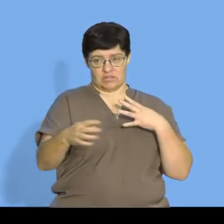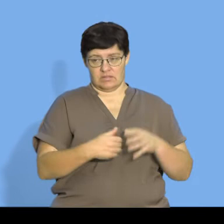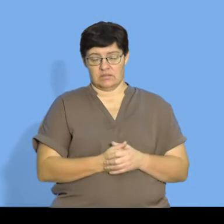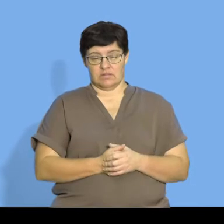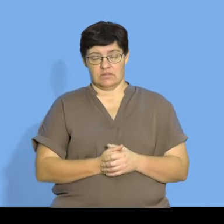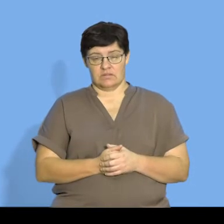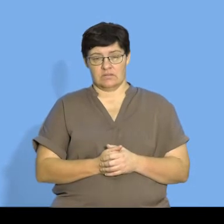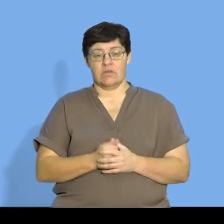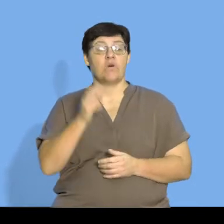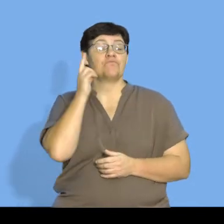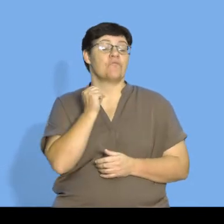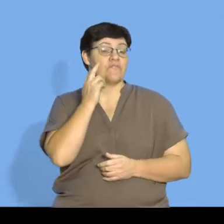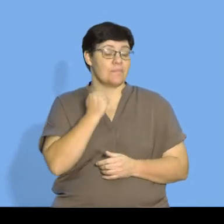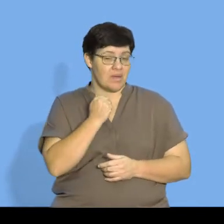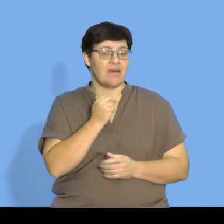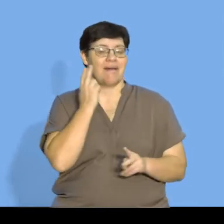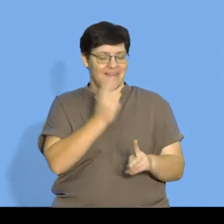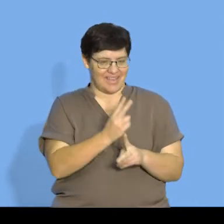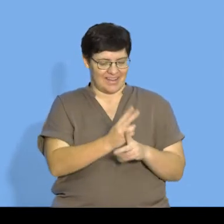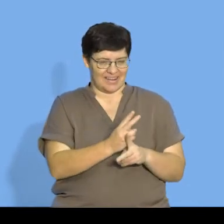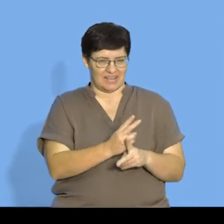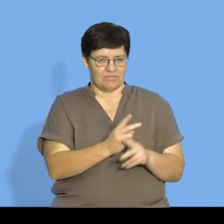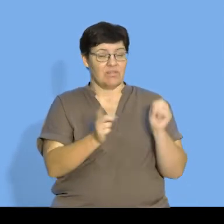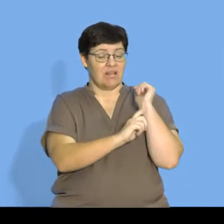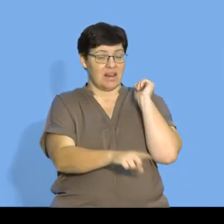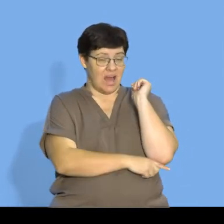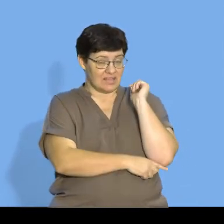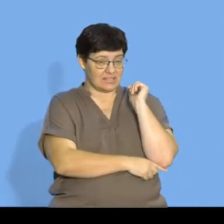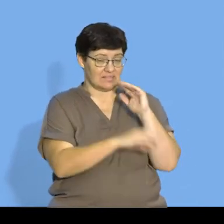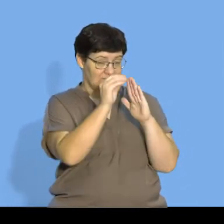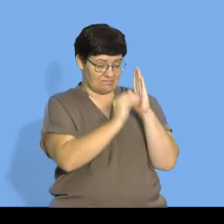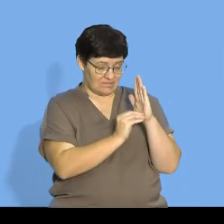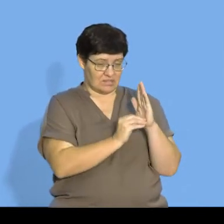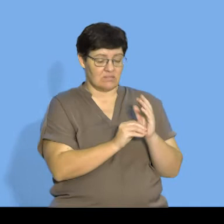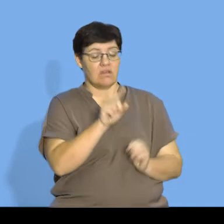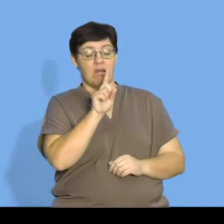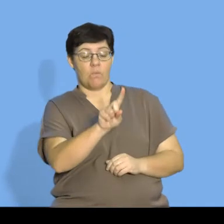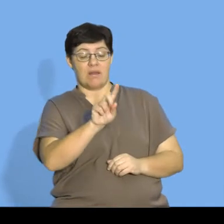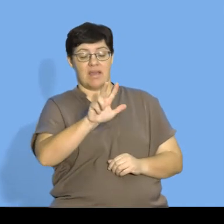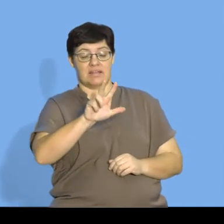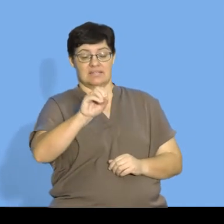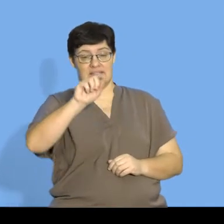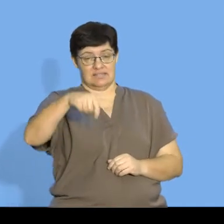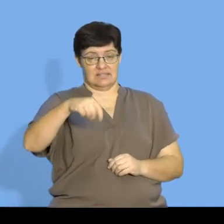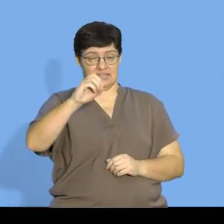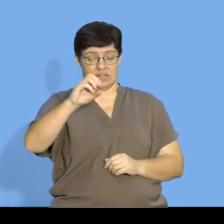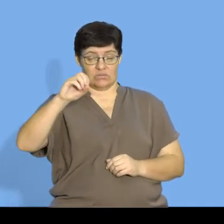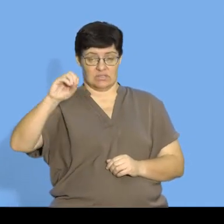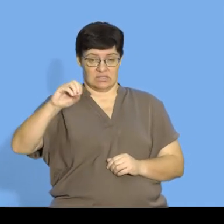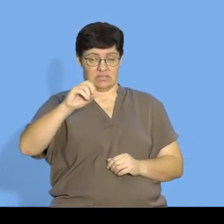schedule. Remember, November, once again, I think that was the last one that we had to complete. If you looked at November,